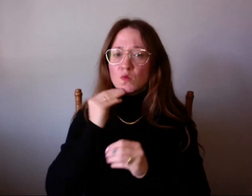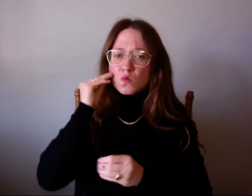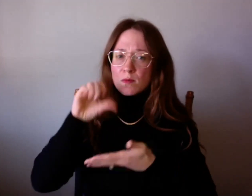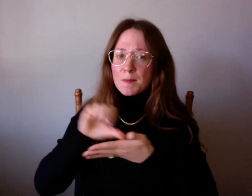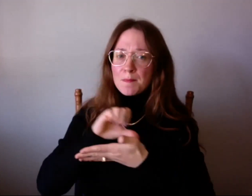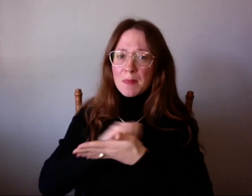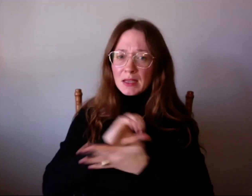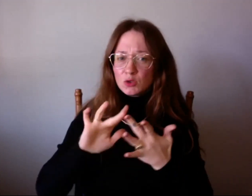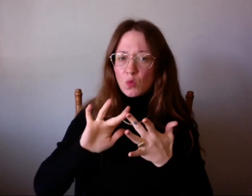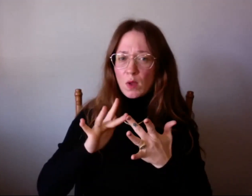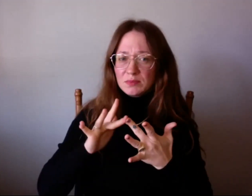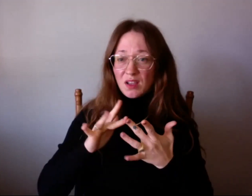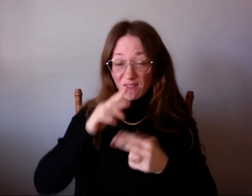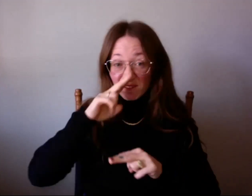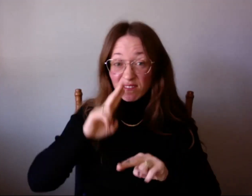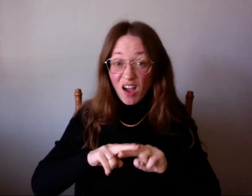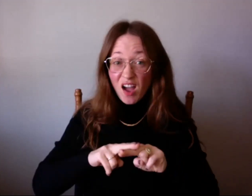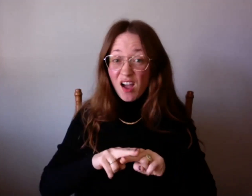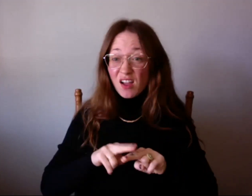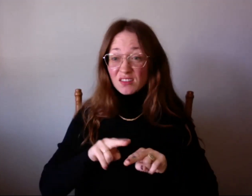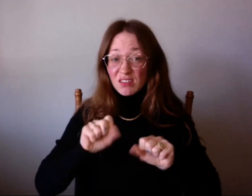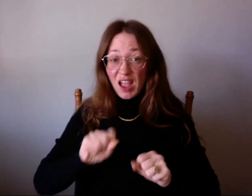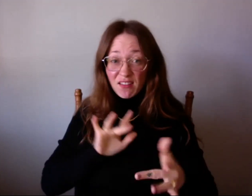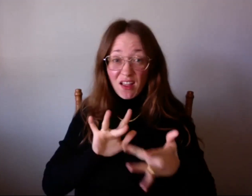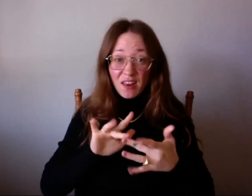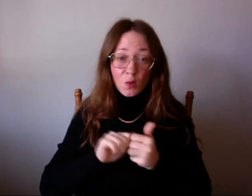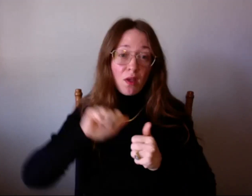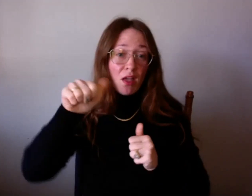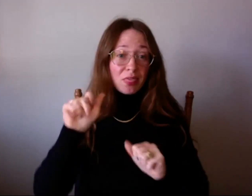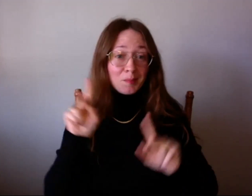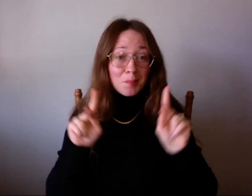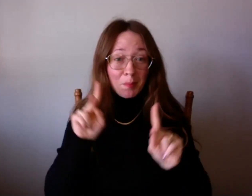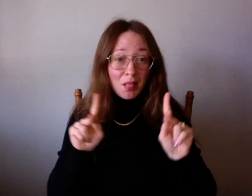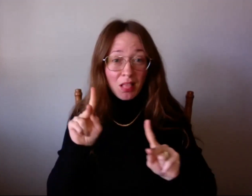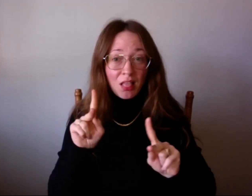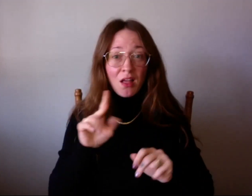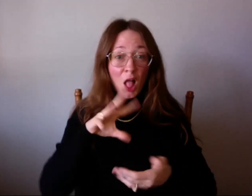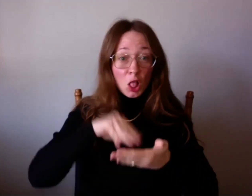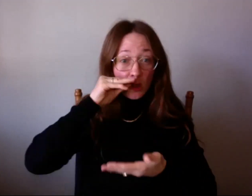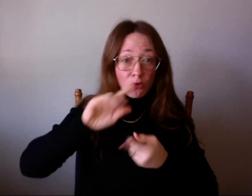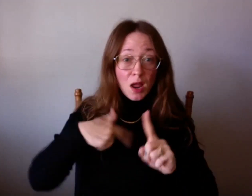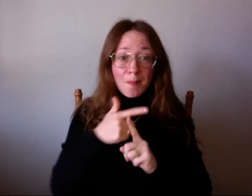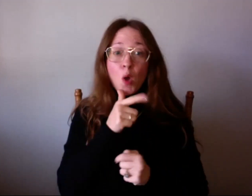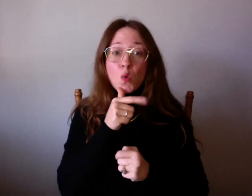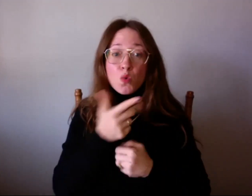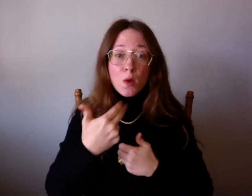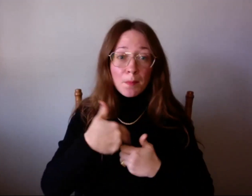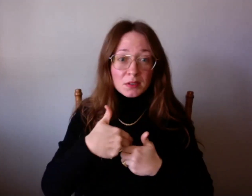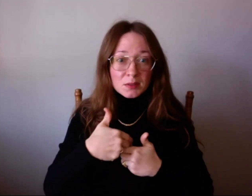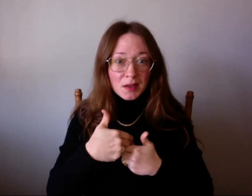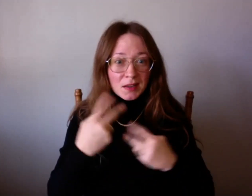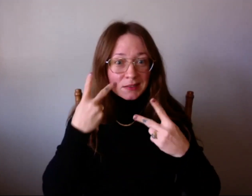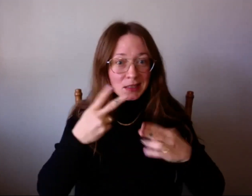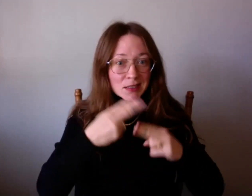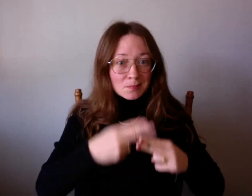for you to connect with others and see and learn about who all is participating, both in